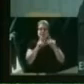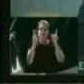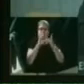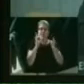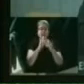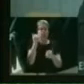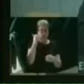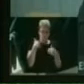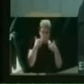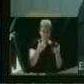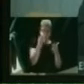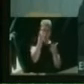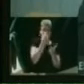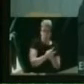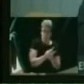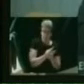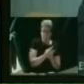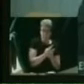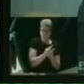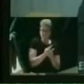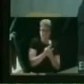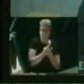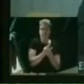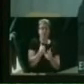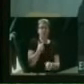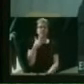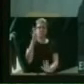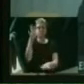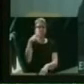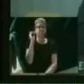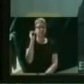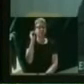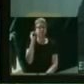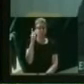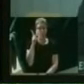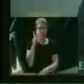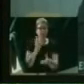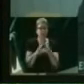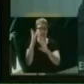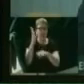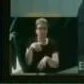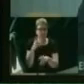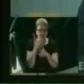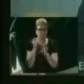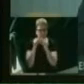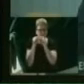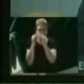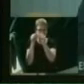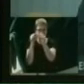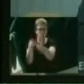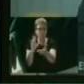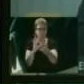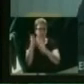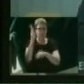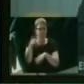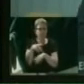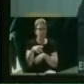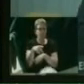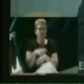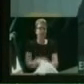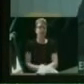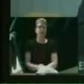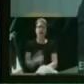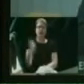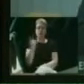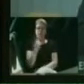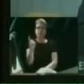go ahead and approve it, then we're saying, okay, it's all right to mess up and just keep messing up, and we'll go ahead and keep coming back